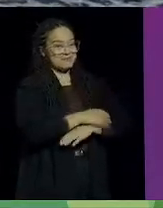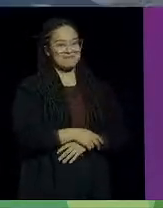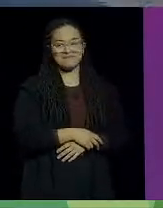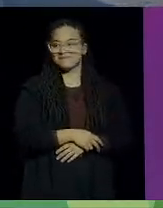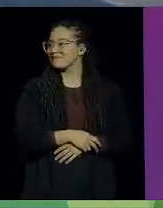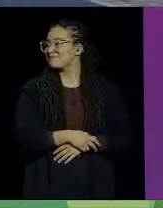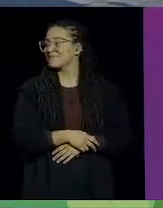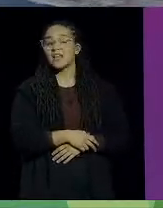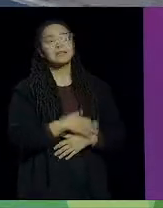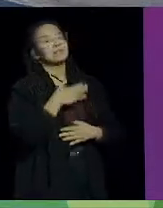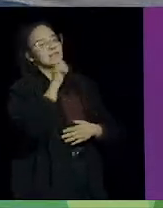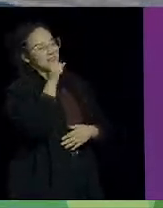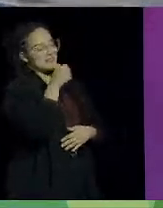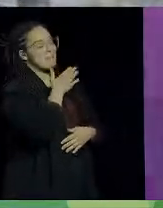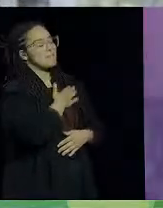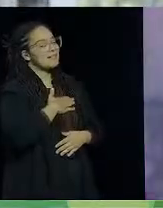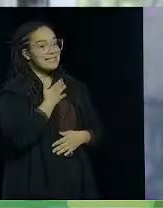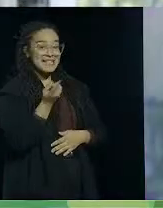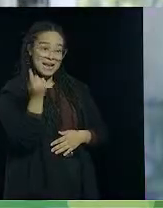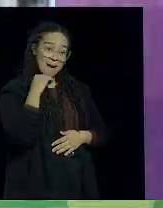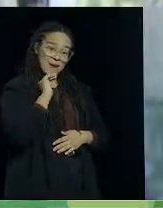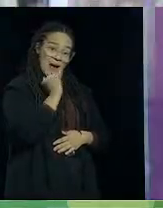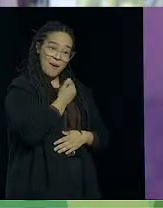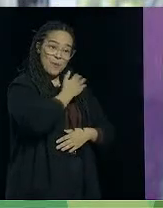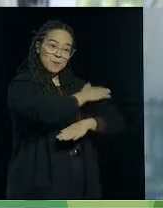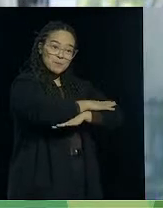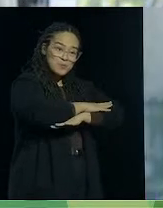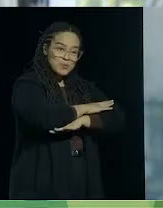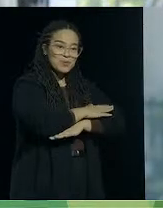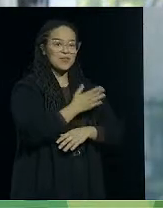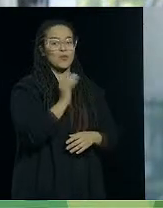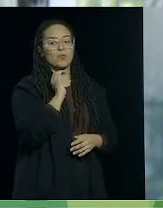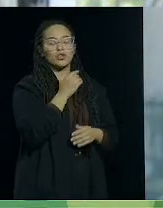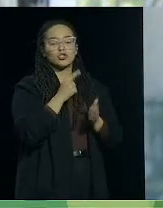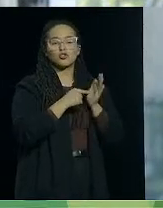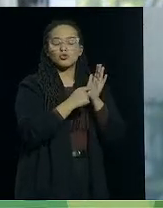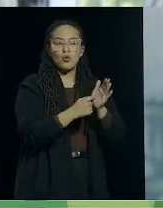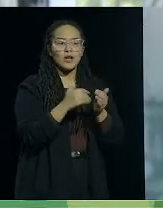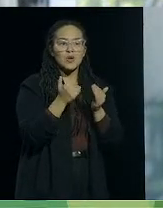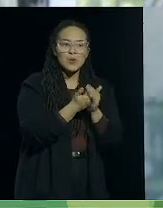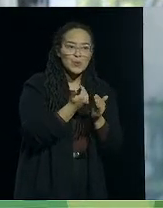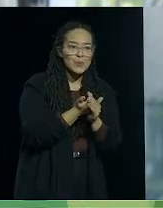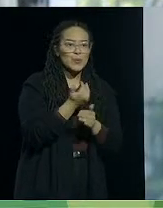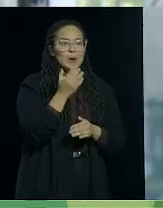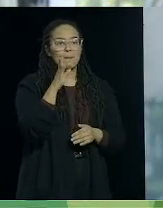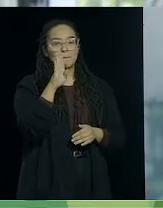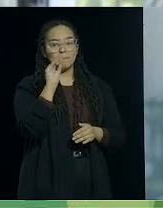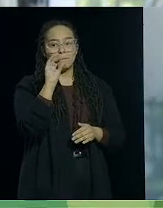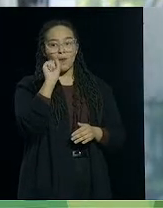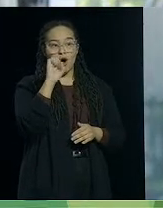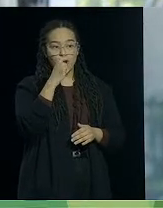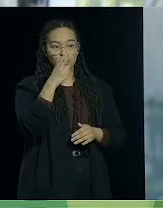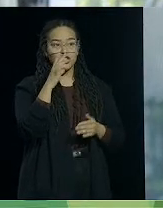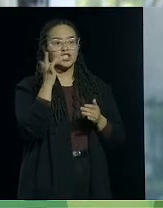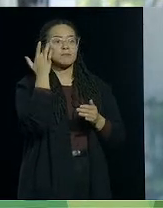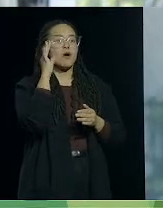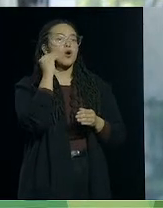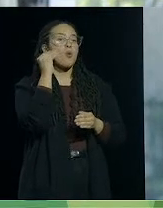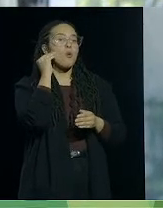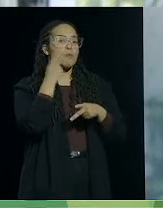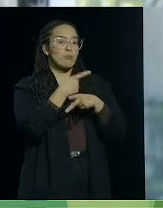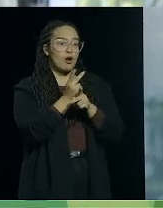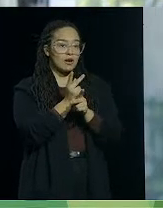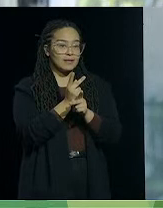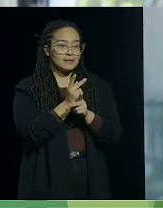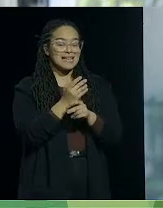Of course. So please come to our booth and we'll showcase a range of new Bosch smart home products. And these products